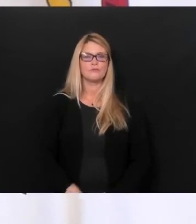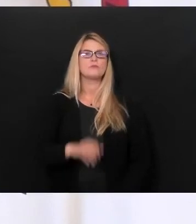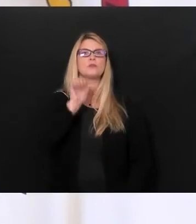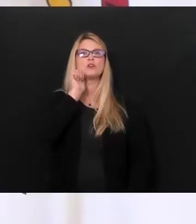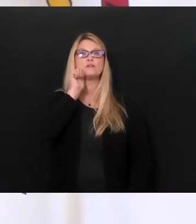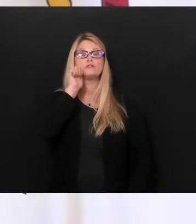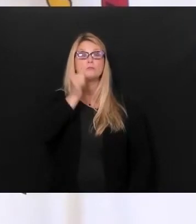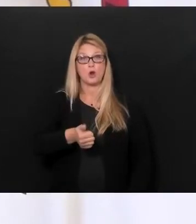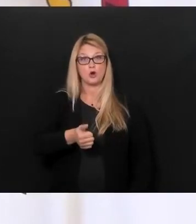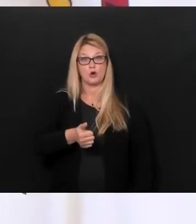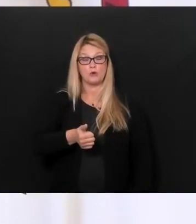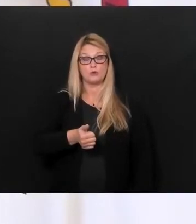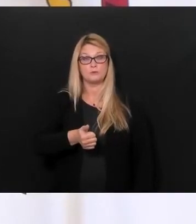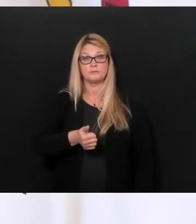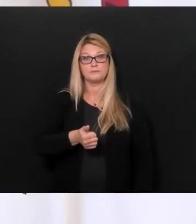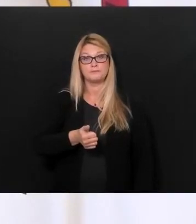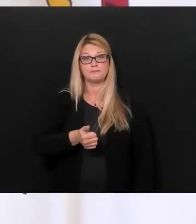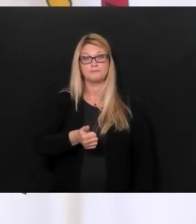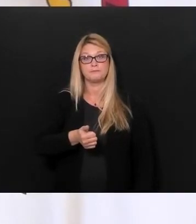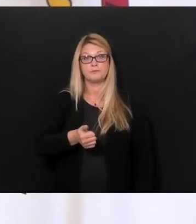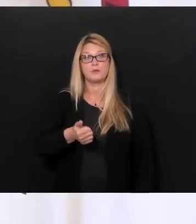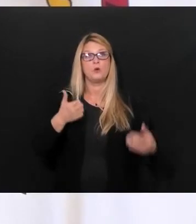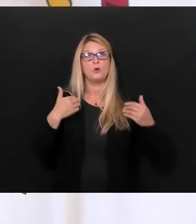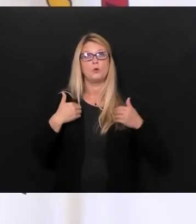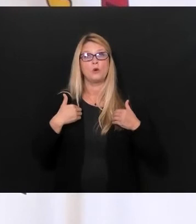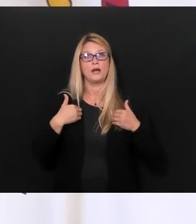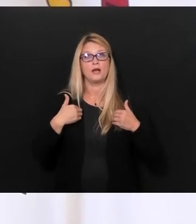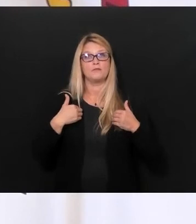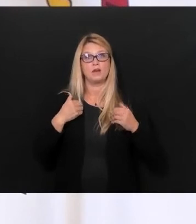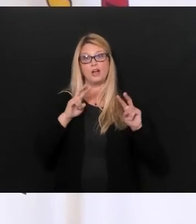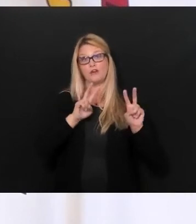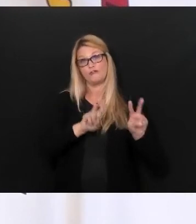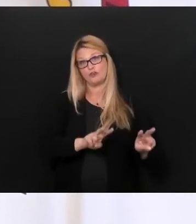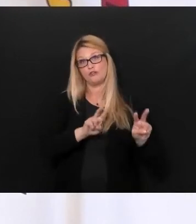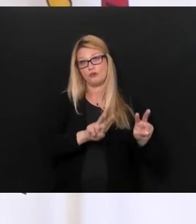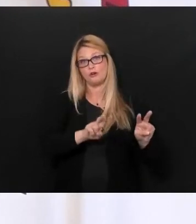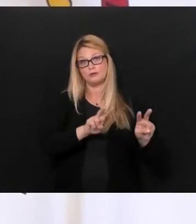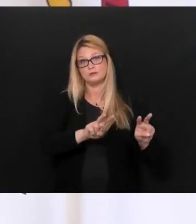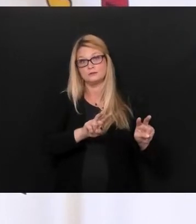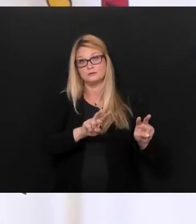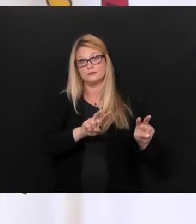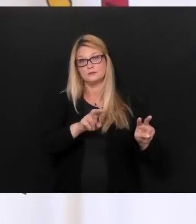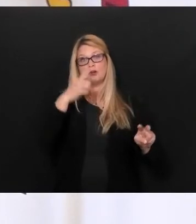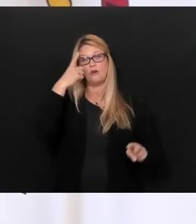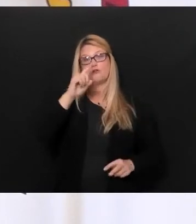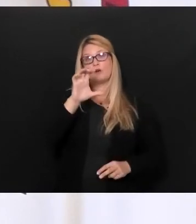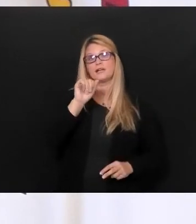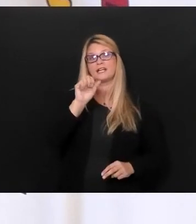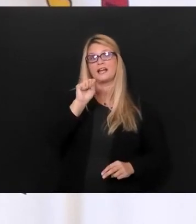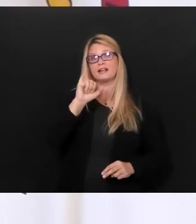tomorrow rather, we're going to have the funeral for Cassie Johnson.